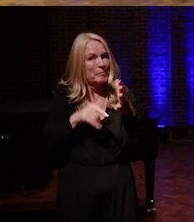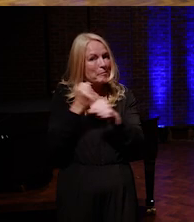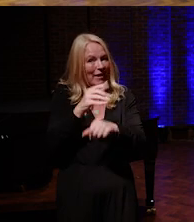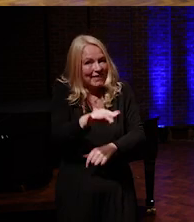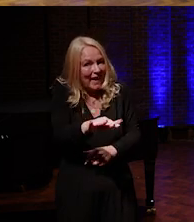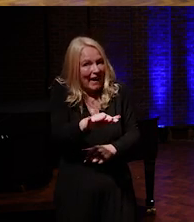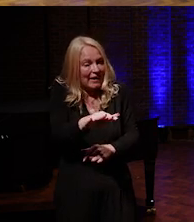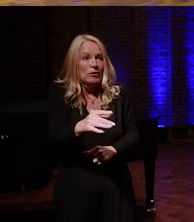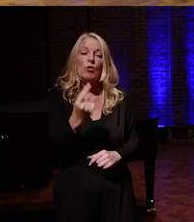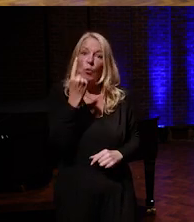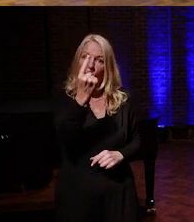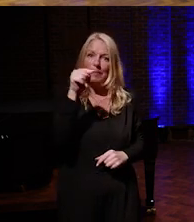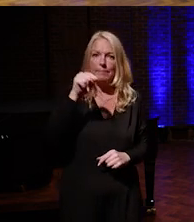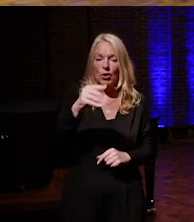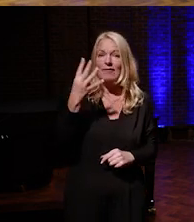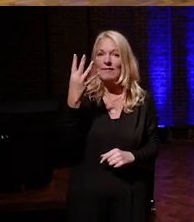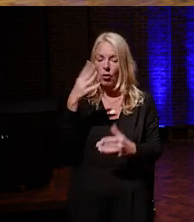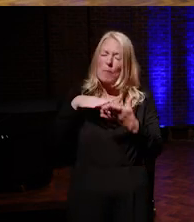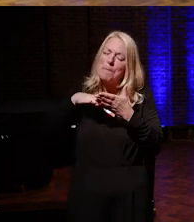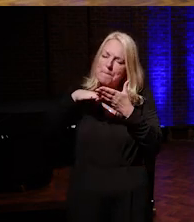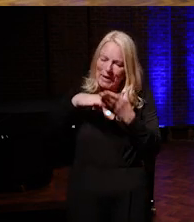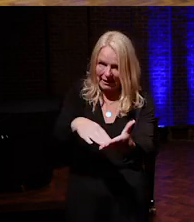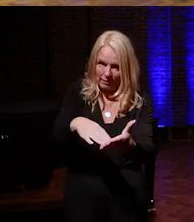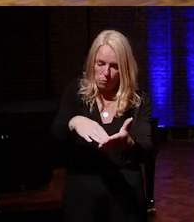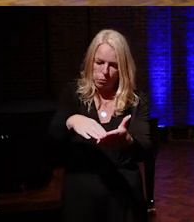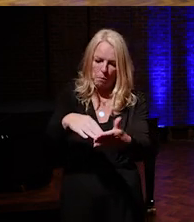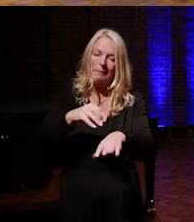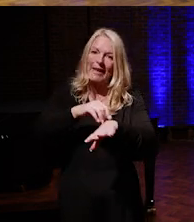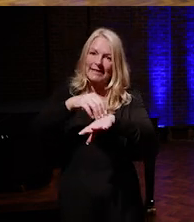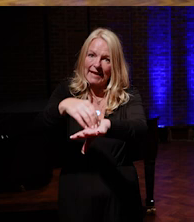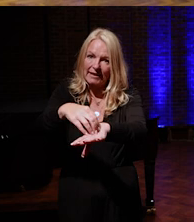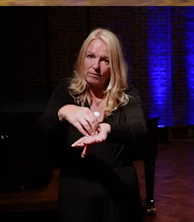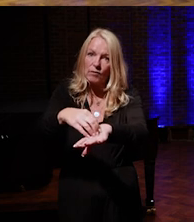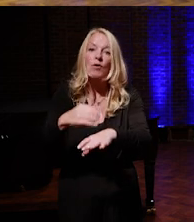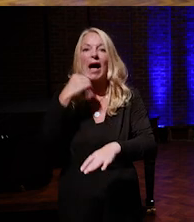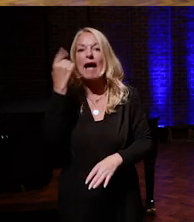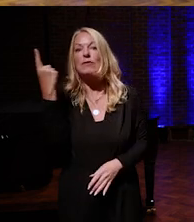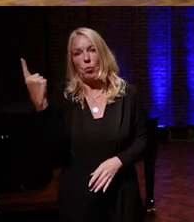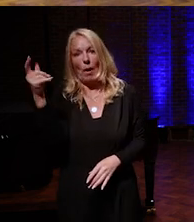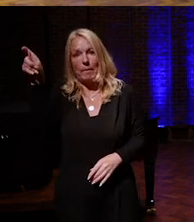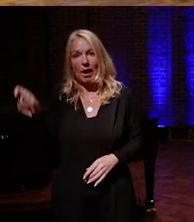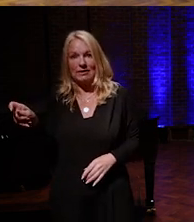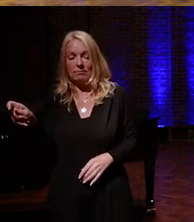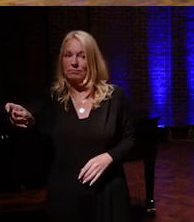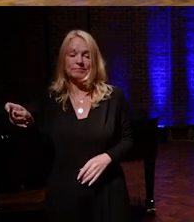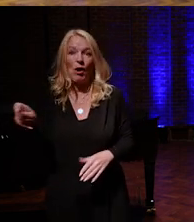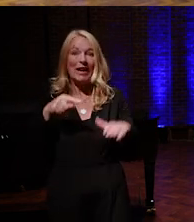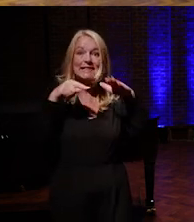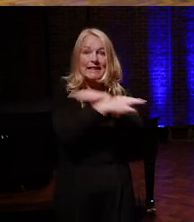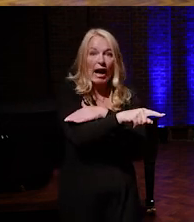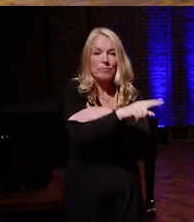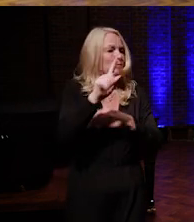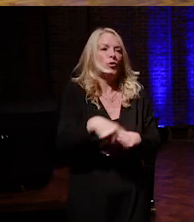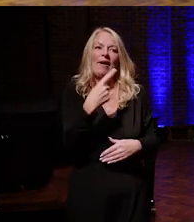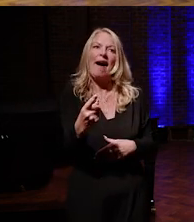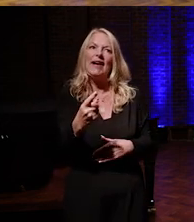There's around 1.4 billion insects for every one human being. You can't escape them, so embrace